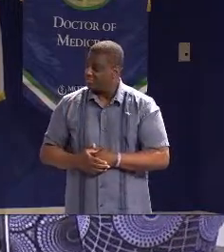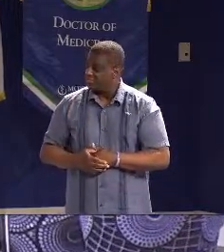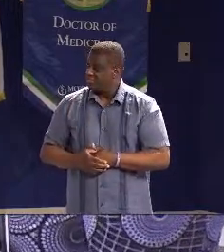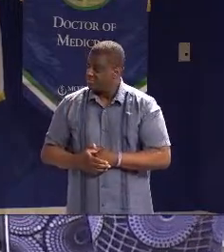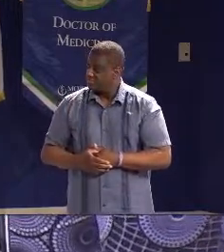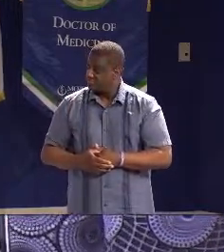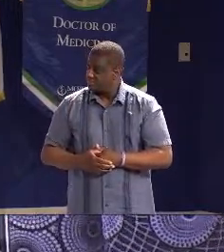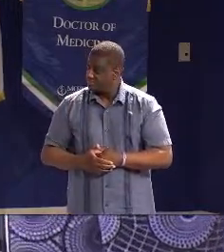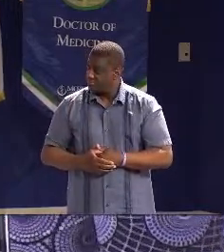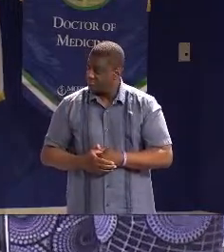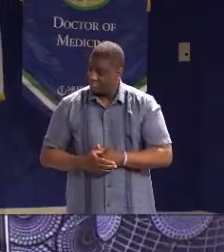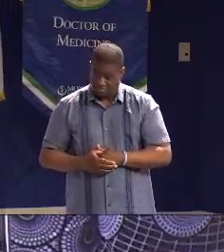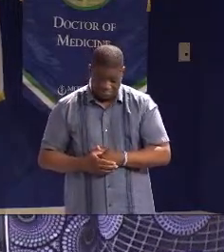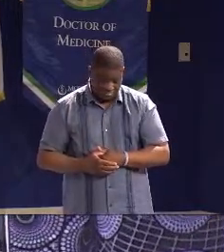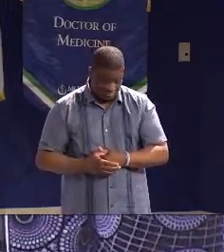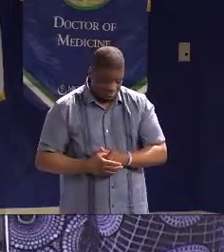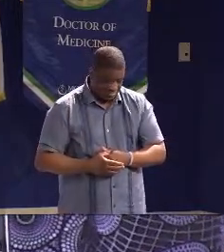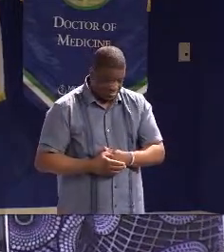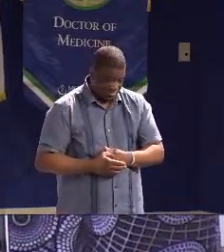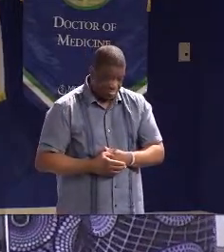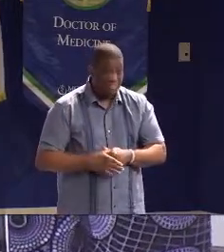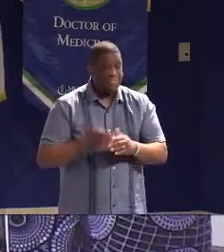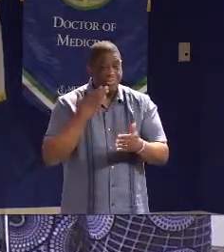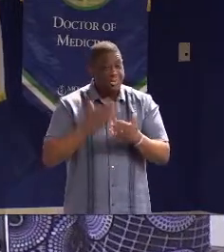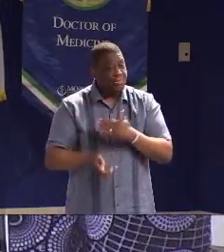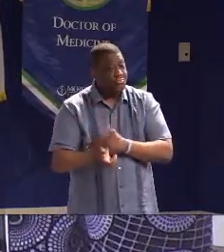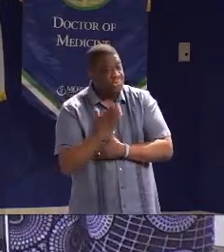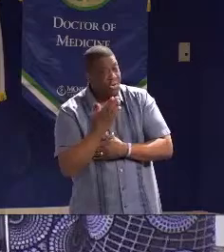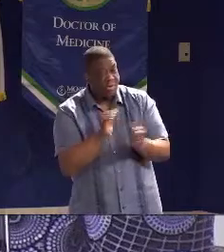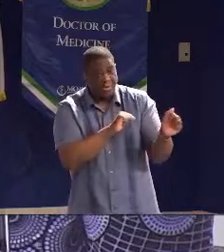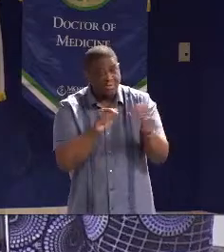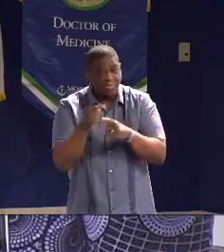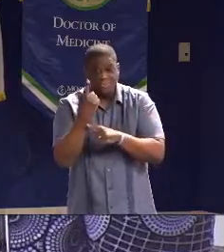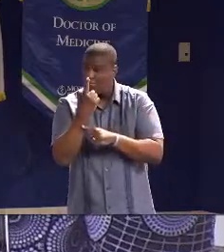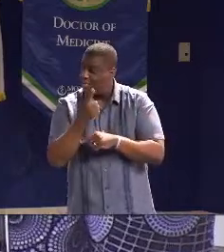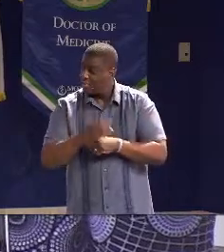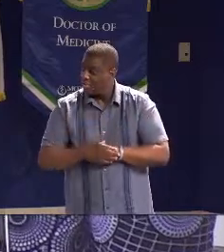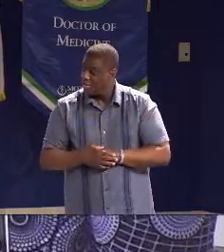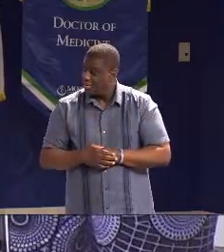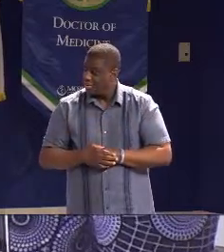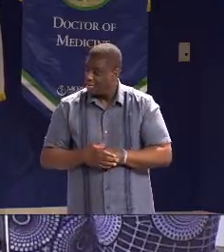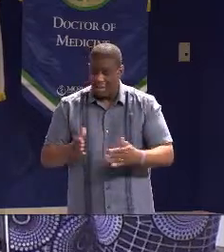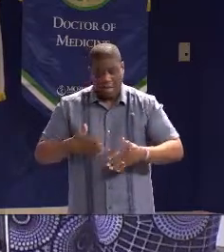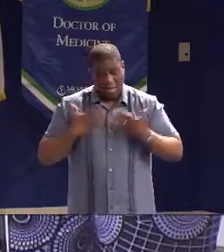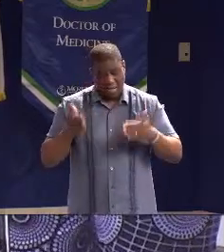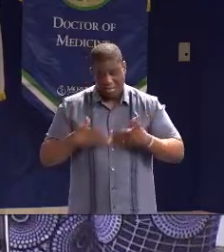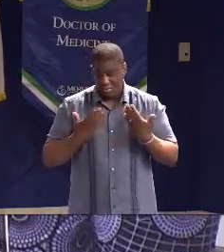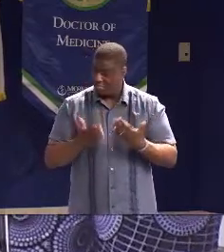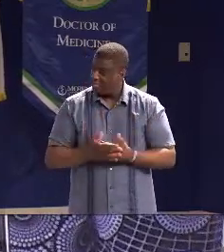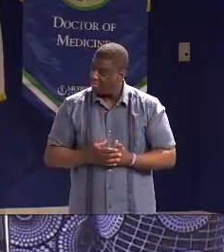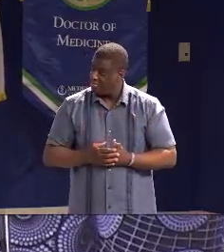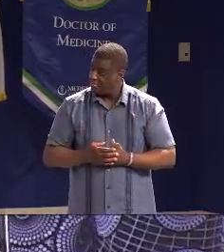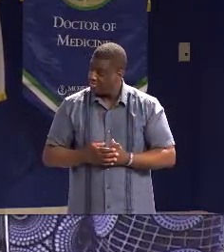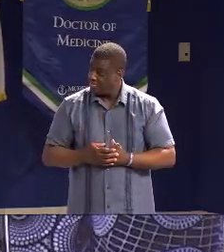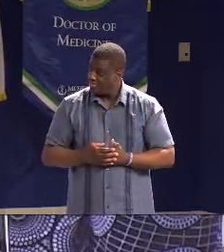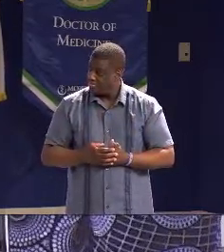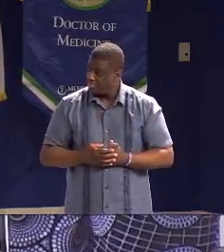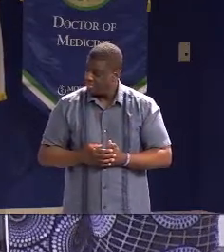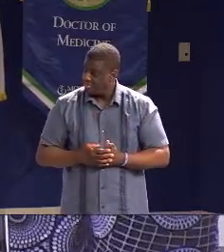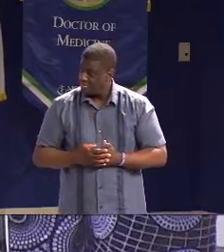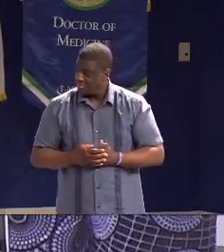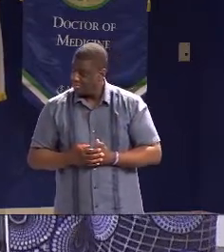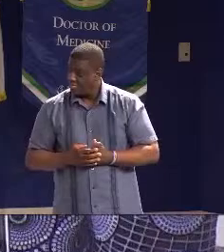Thank you. Hello, everyone. First of all, congrats to everyone here. This moment truly is very surreal